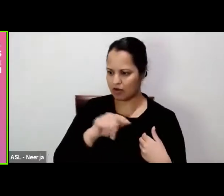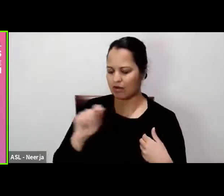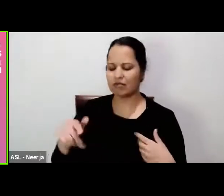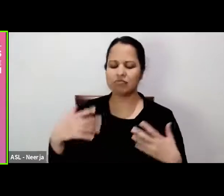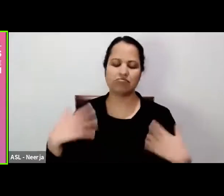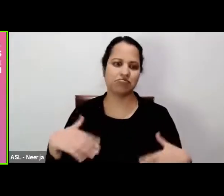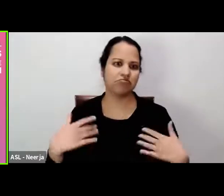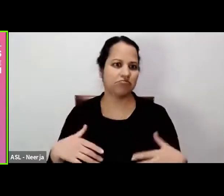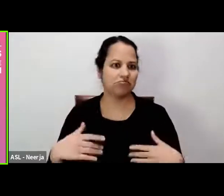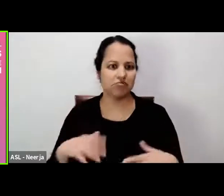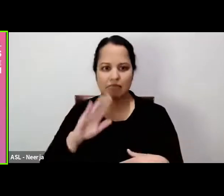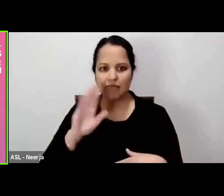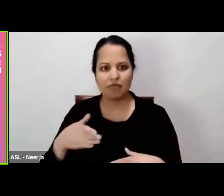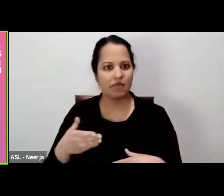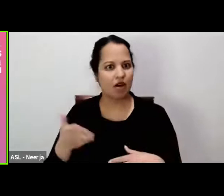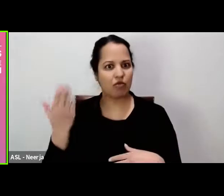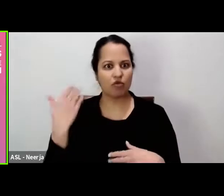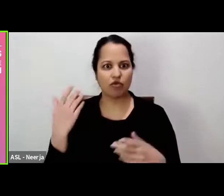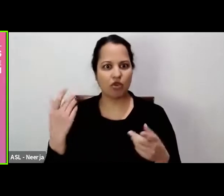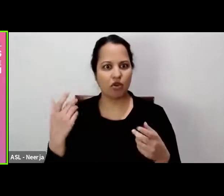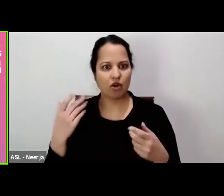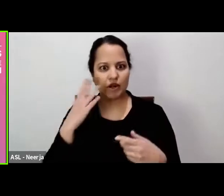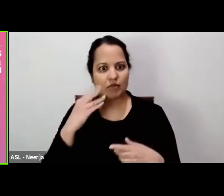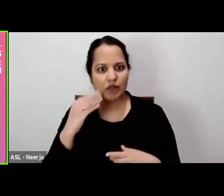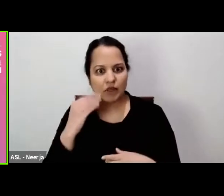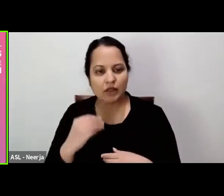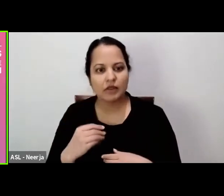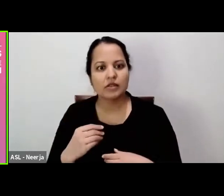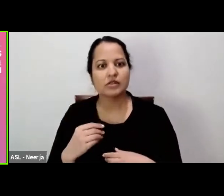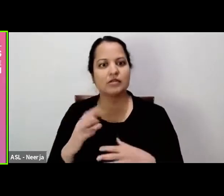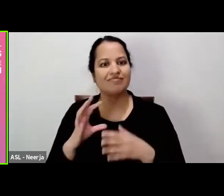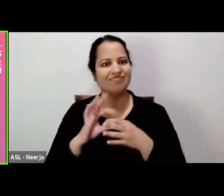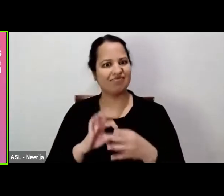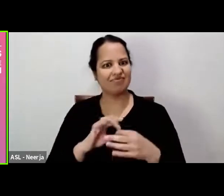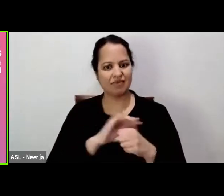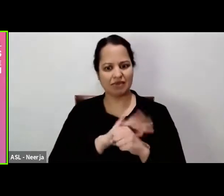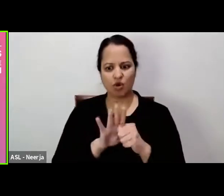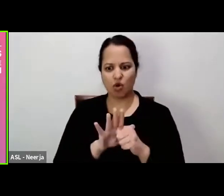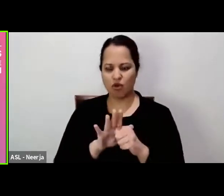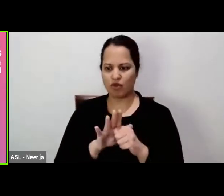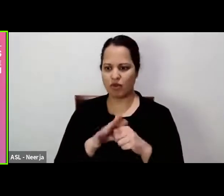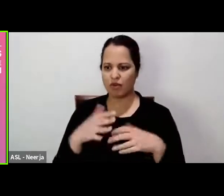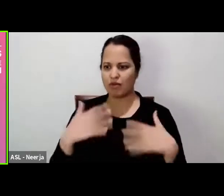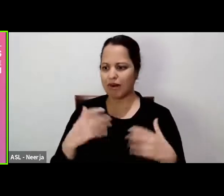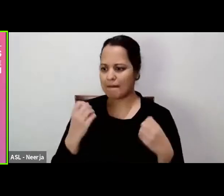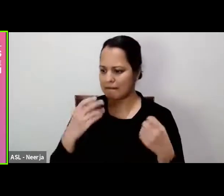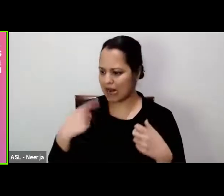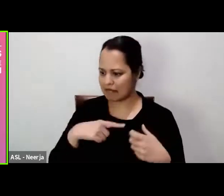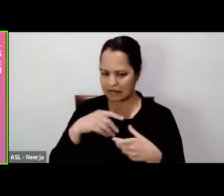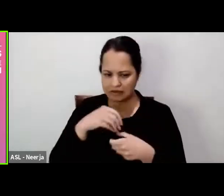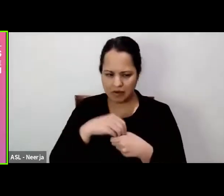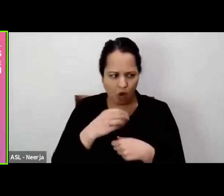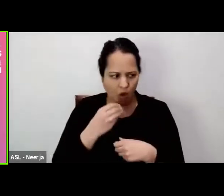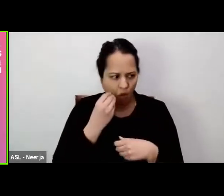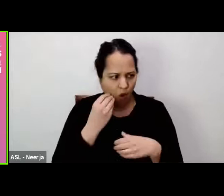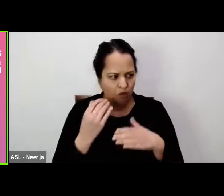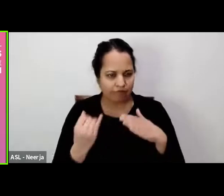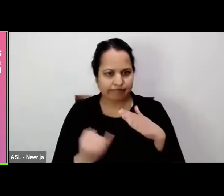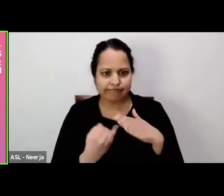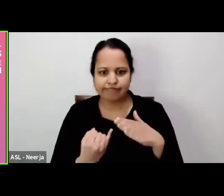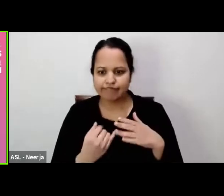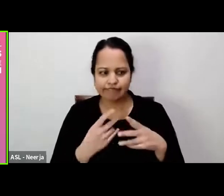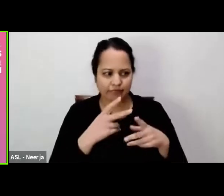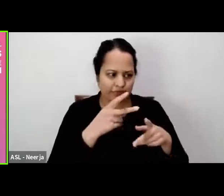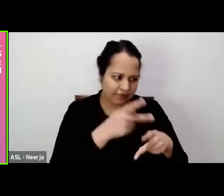the rise of COVID, many of us are isolated at home, being the primary caregivers of our